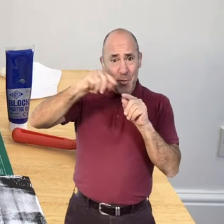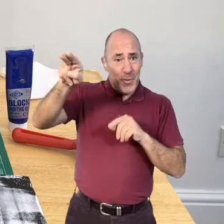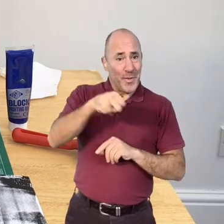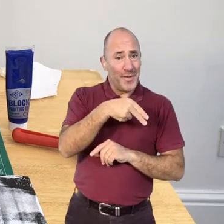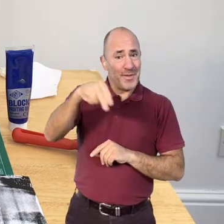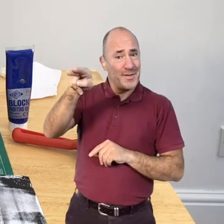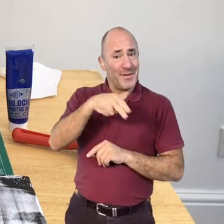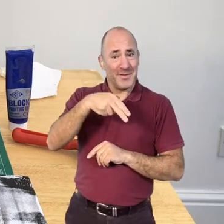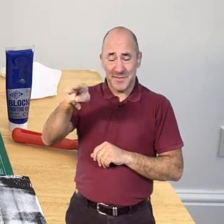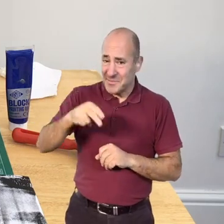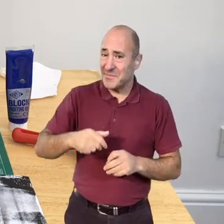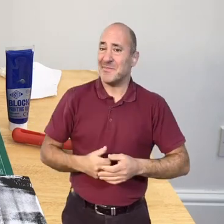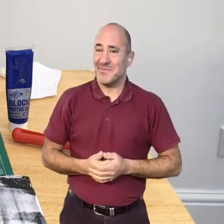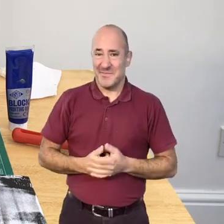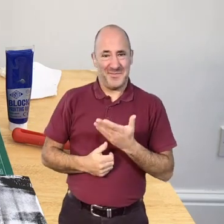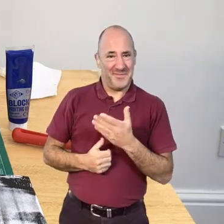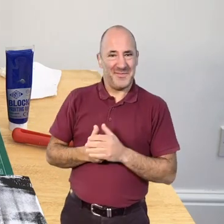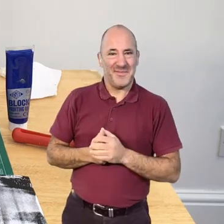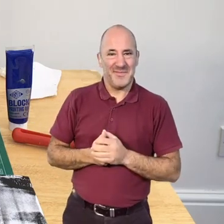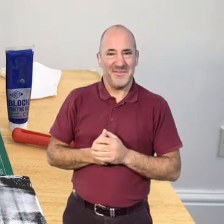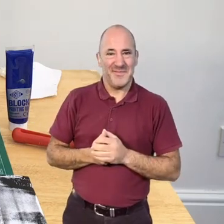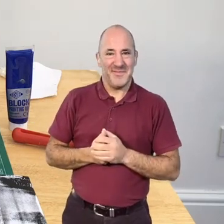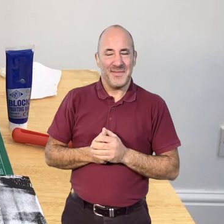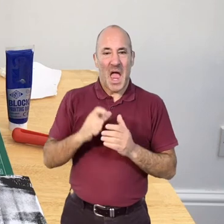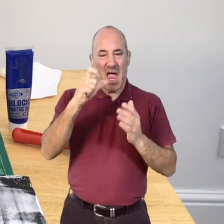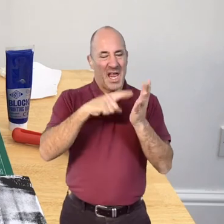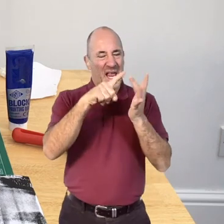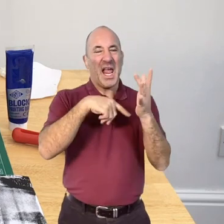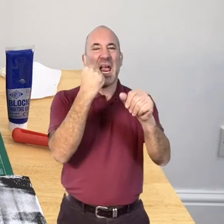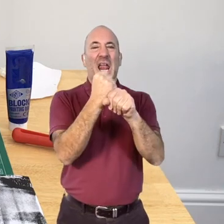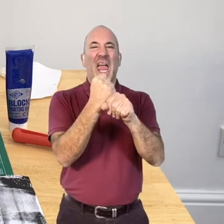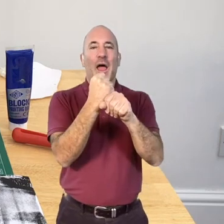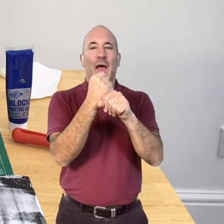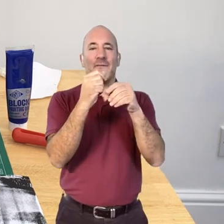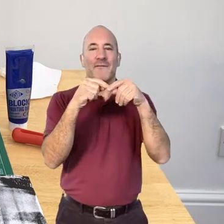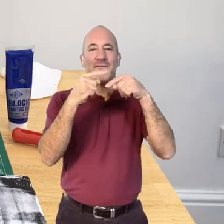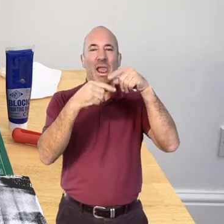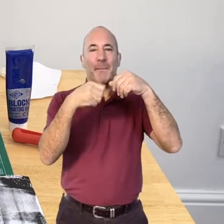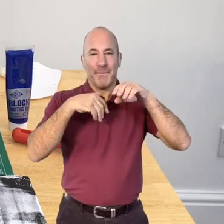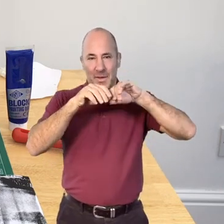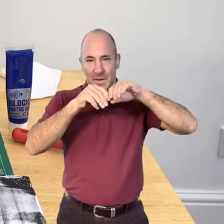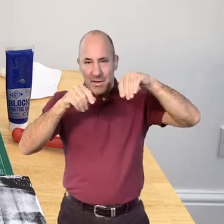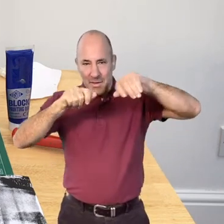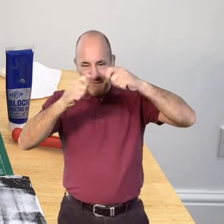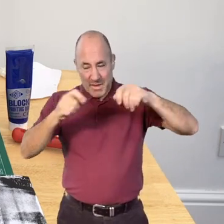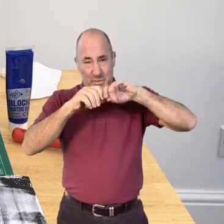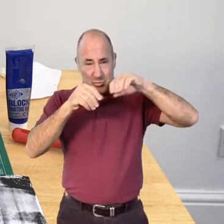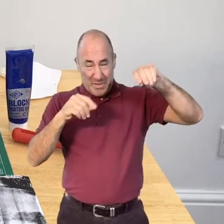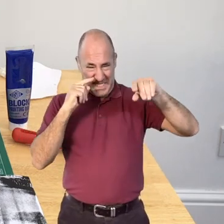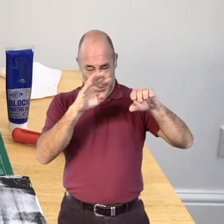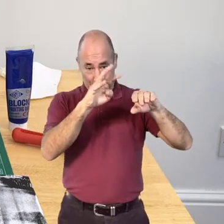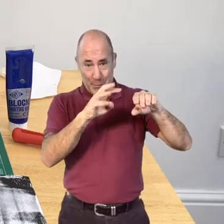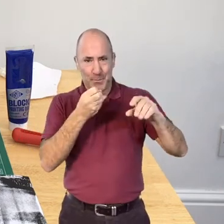And the stripes and the creases from the cling film also have made beautiful